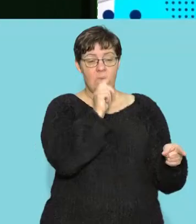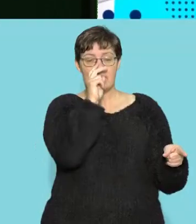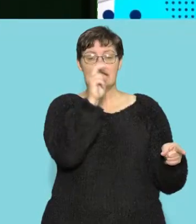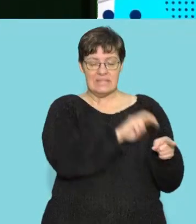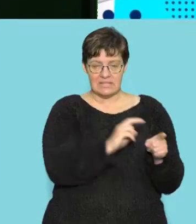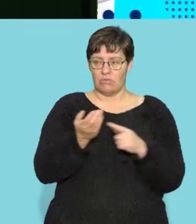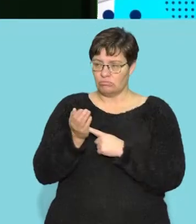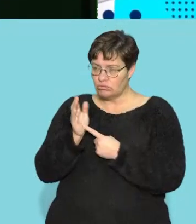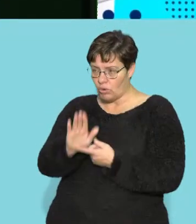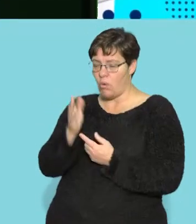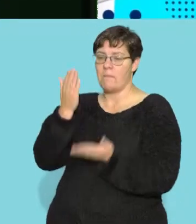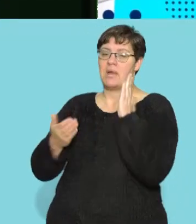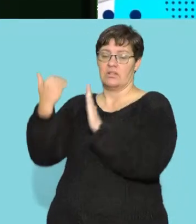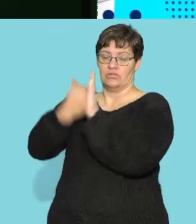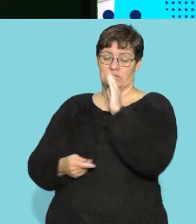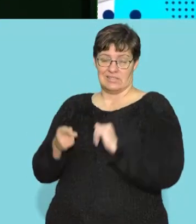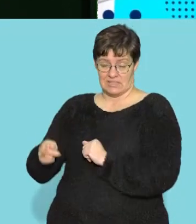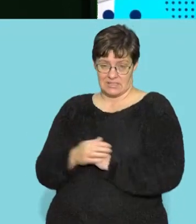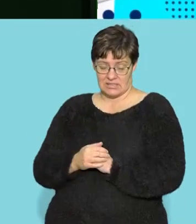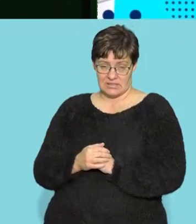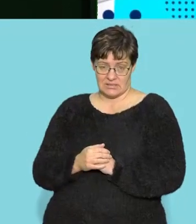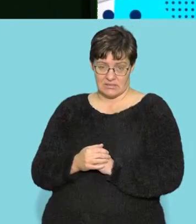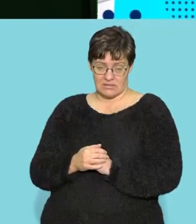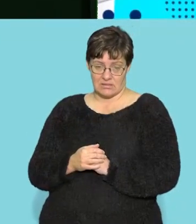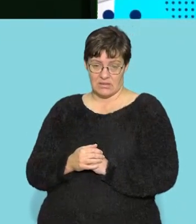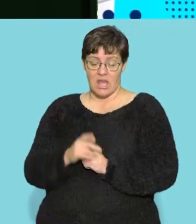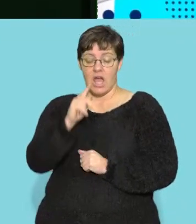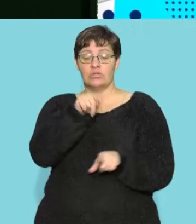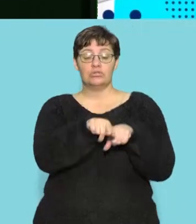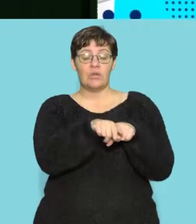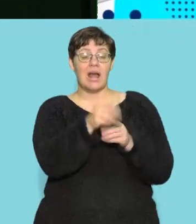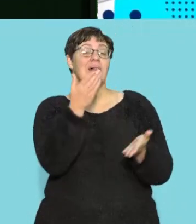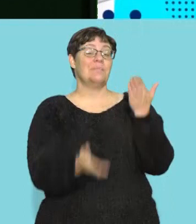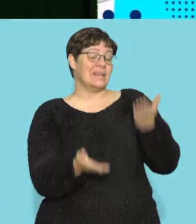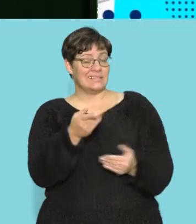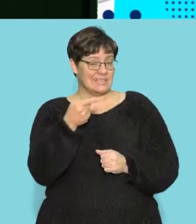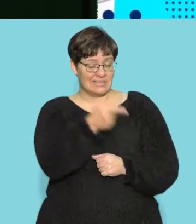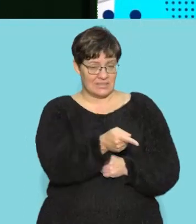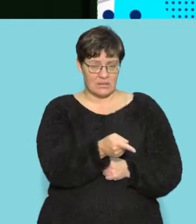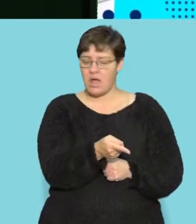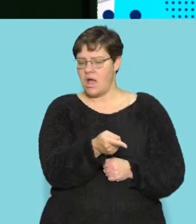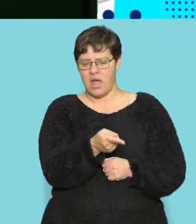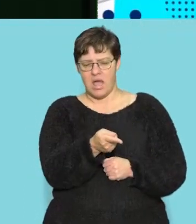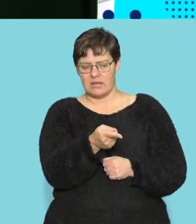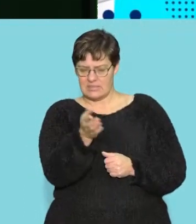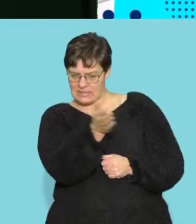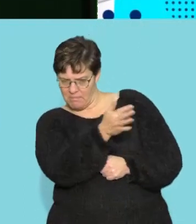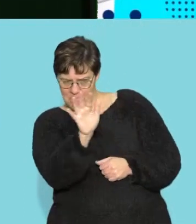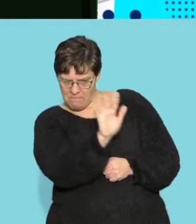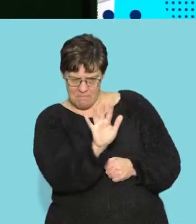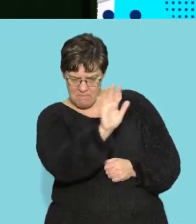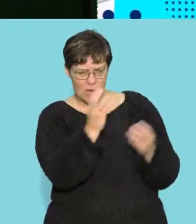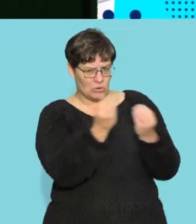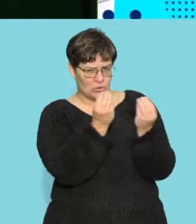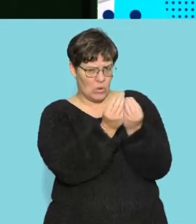my balance sheet. The figure that appears in my trial balance, obviously there has been some kind of deficit of stock, as a